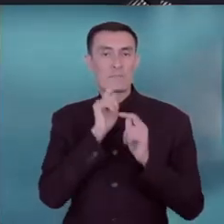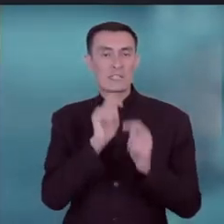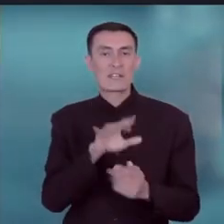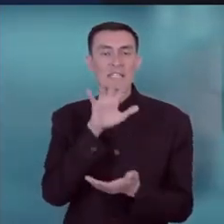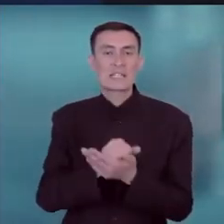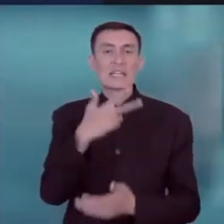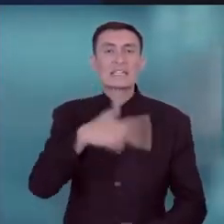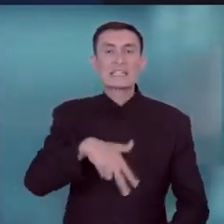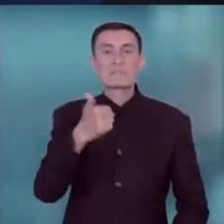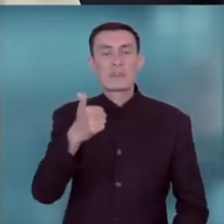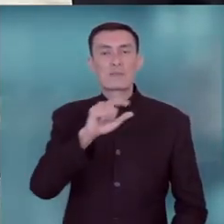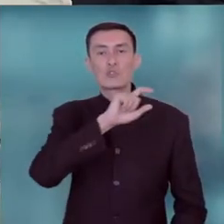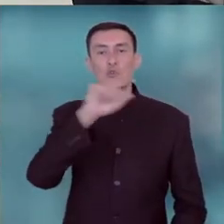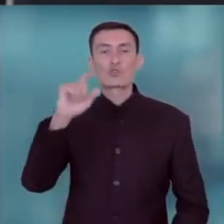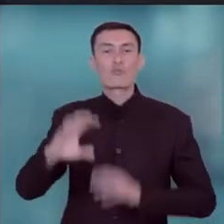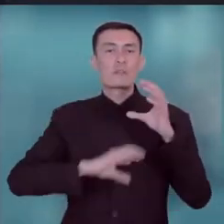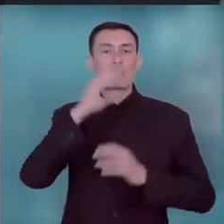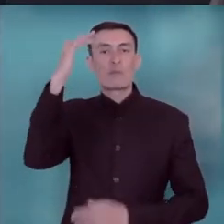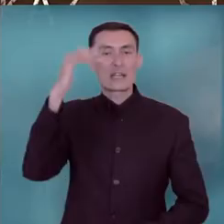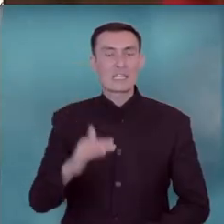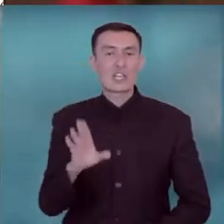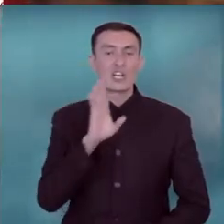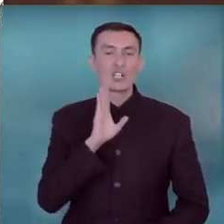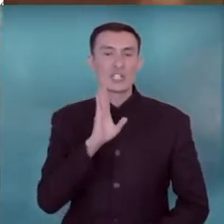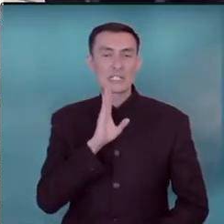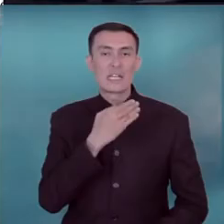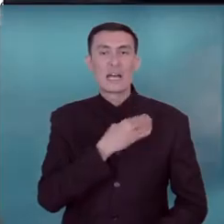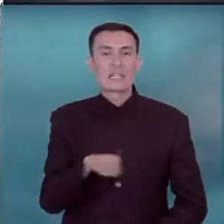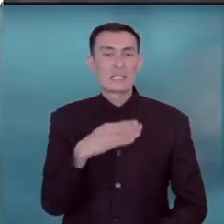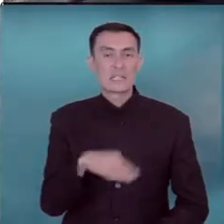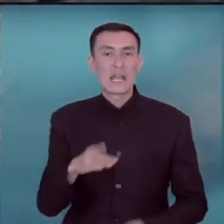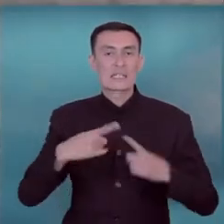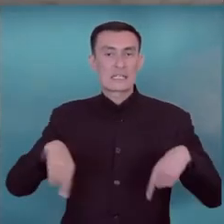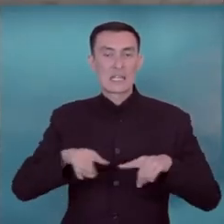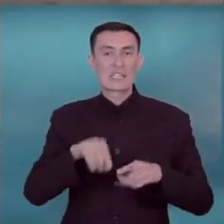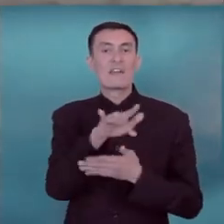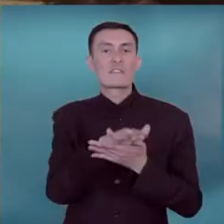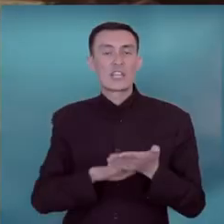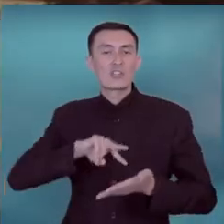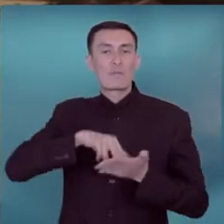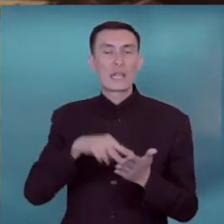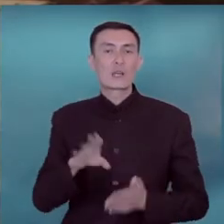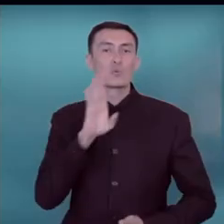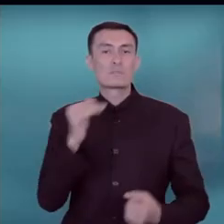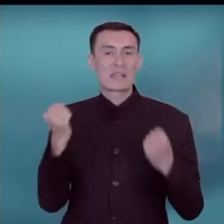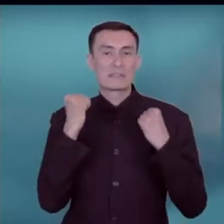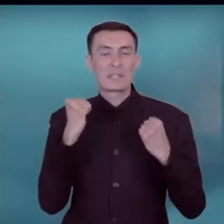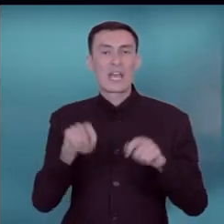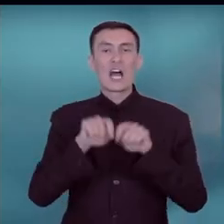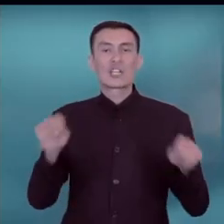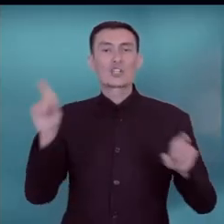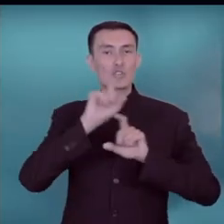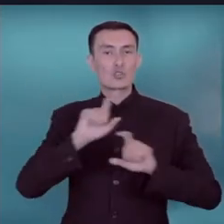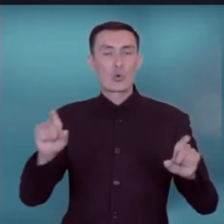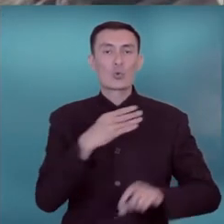prize and took the 31st position in the world ranking of Women's Tennis Association. The tennis player is planning to open a tennis school